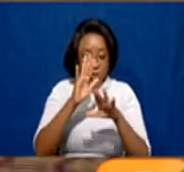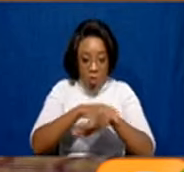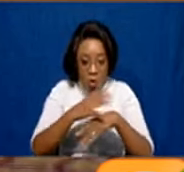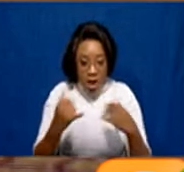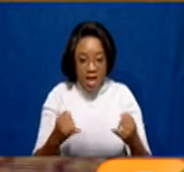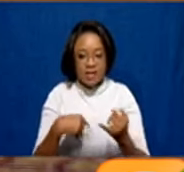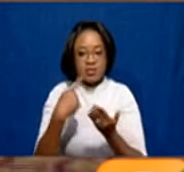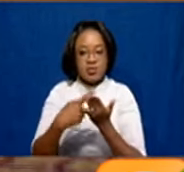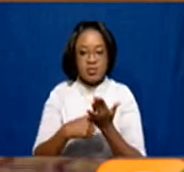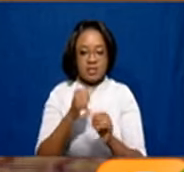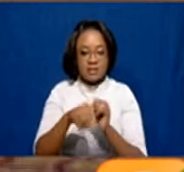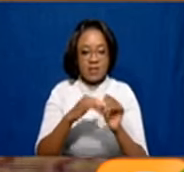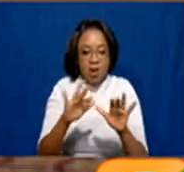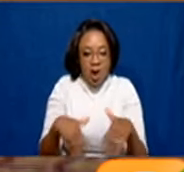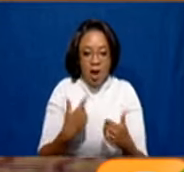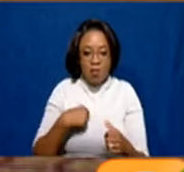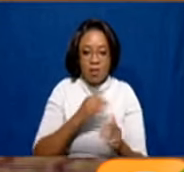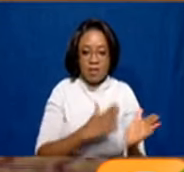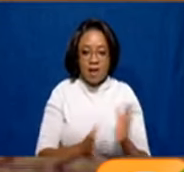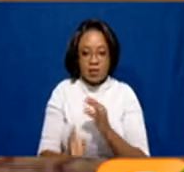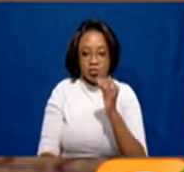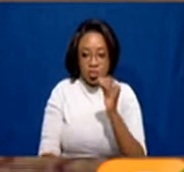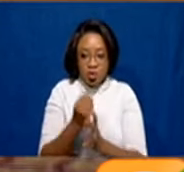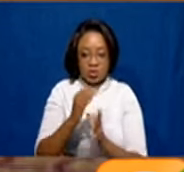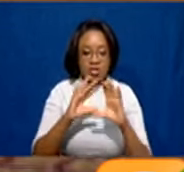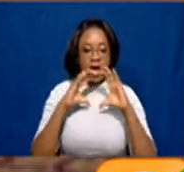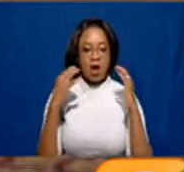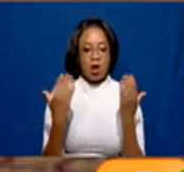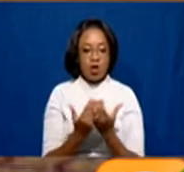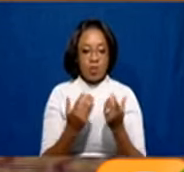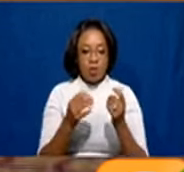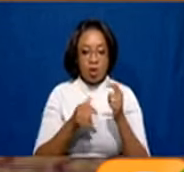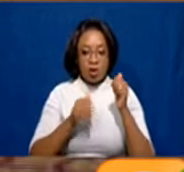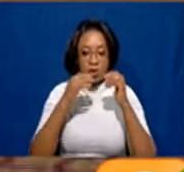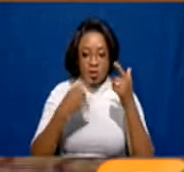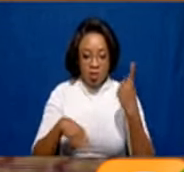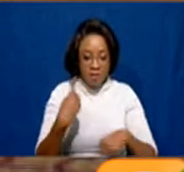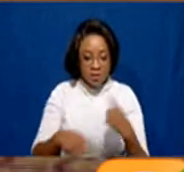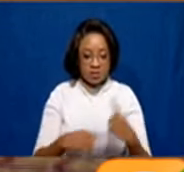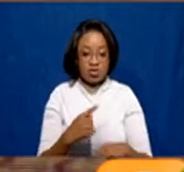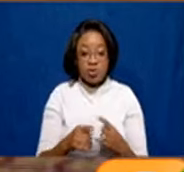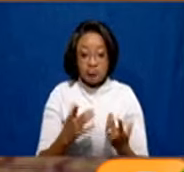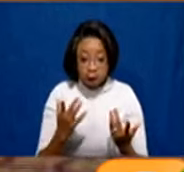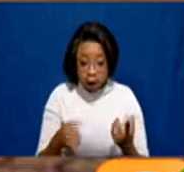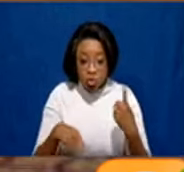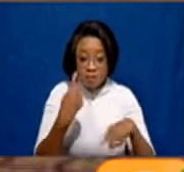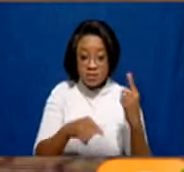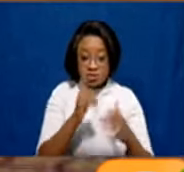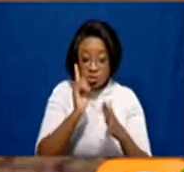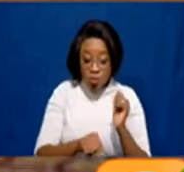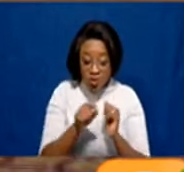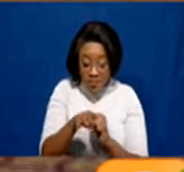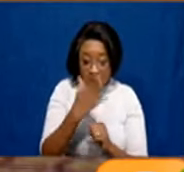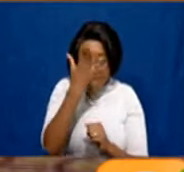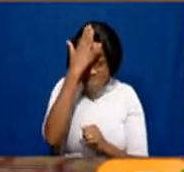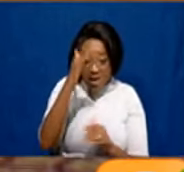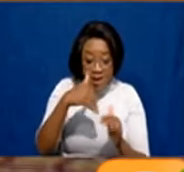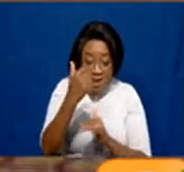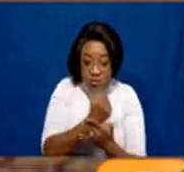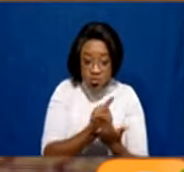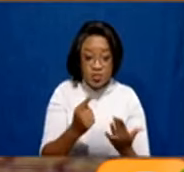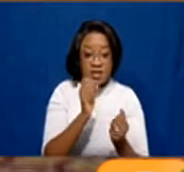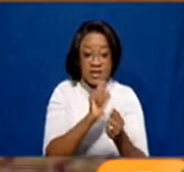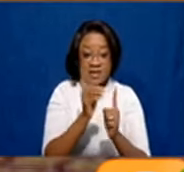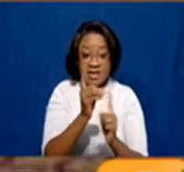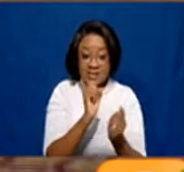to talk about how we are launching a logo competition. And we're actually closing the last entries on the 11th on Monday. And I'd love for any young person who is